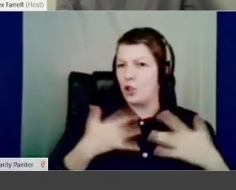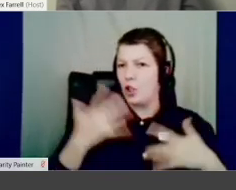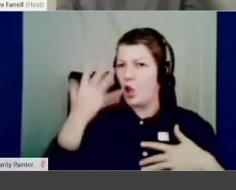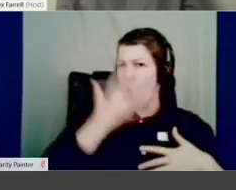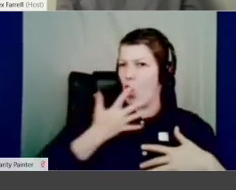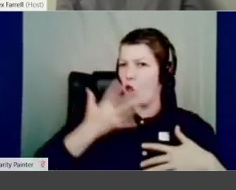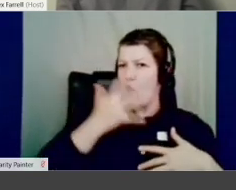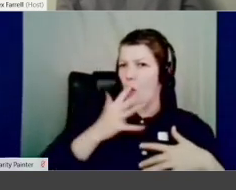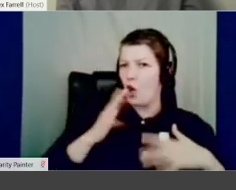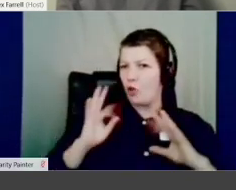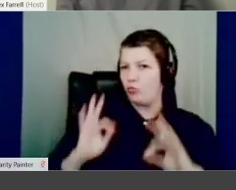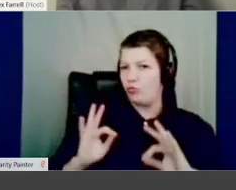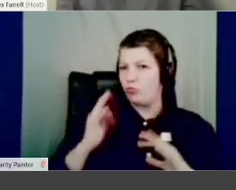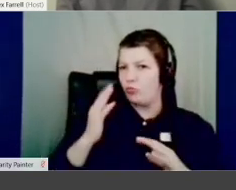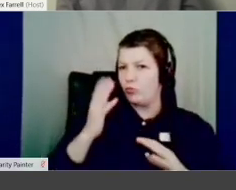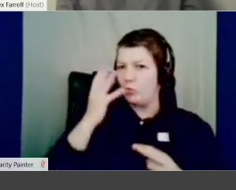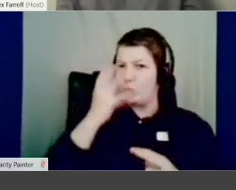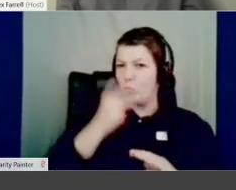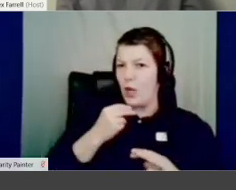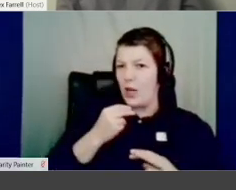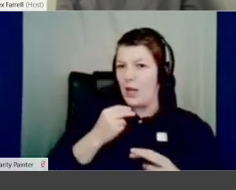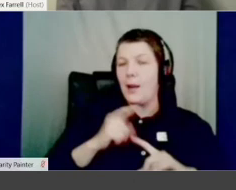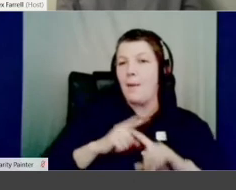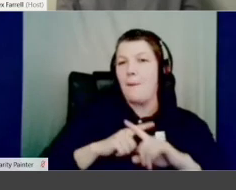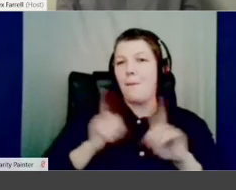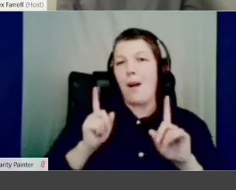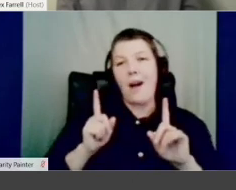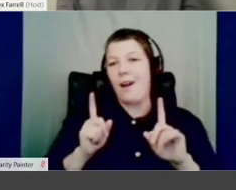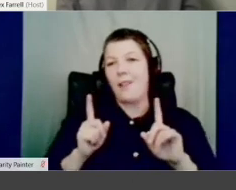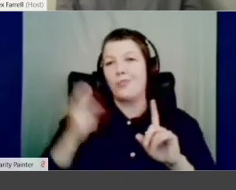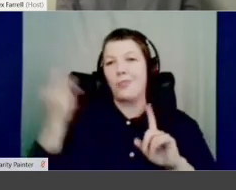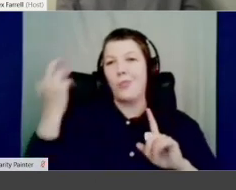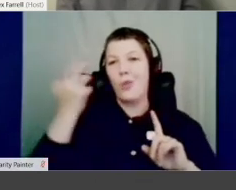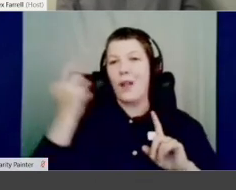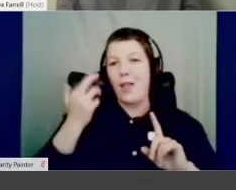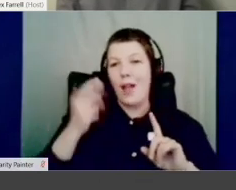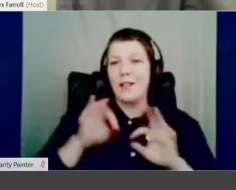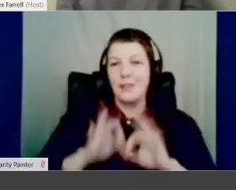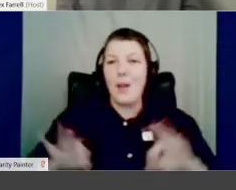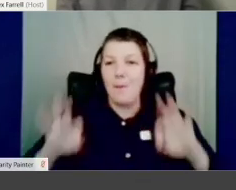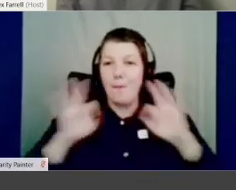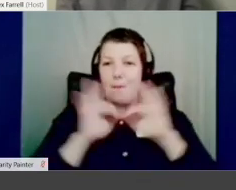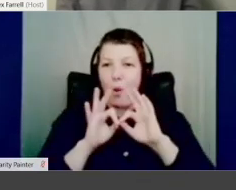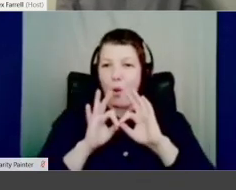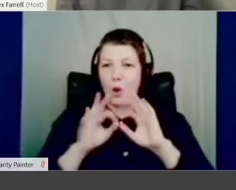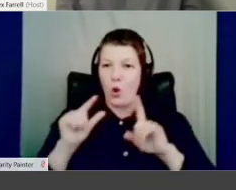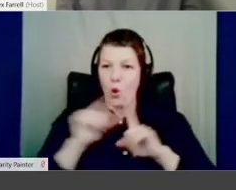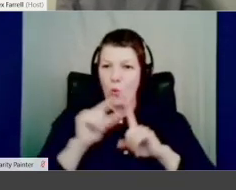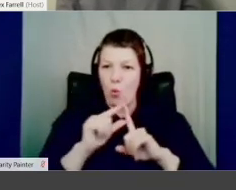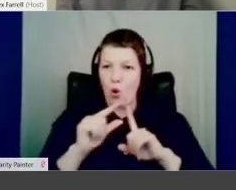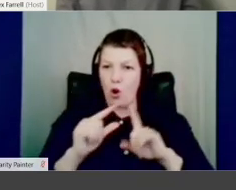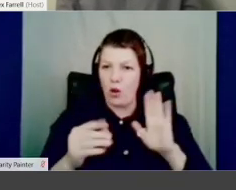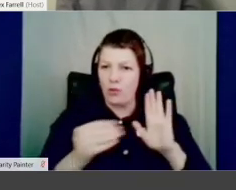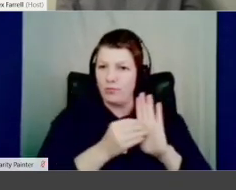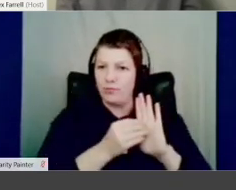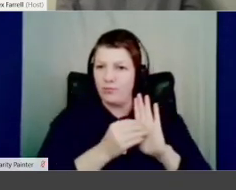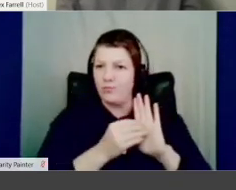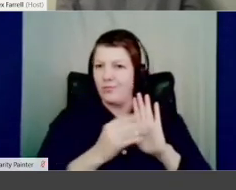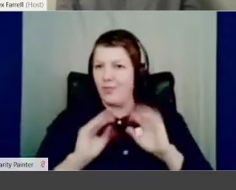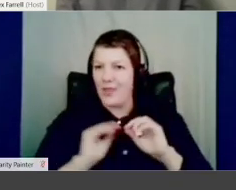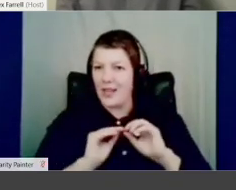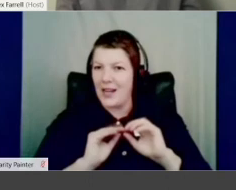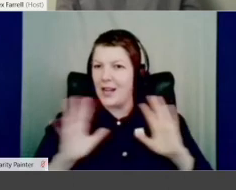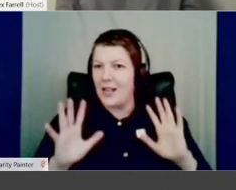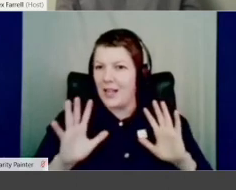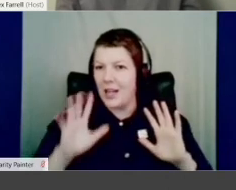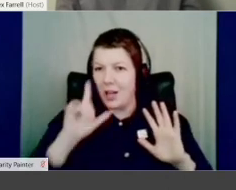more readable, make it more legible, serve more people. And so things became a lot of sites